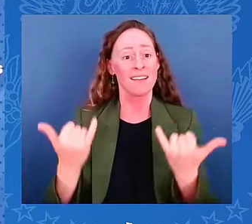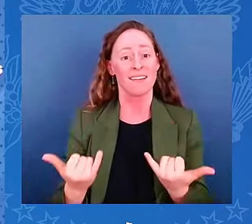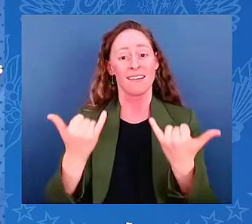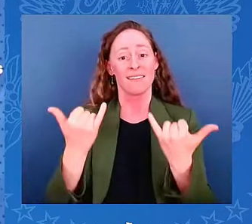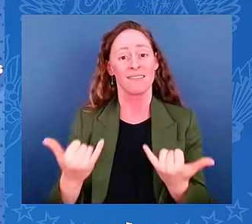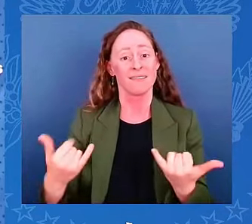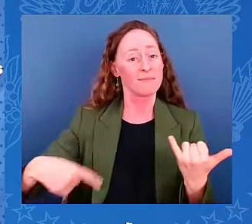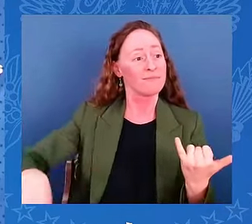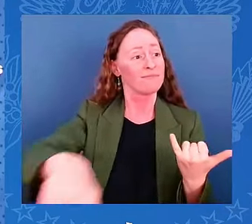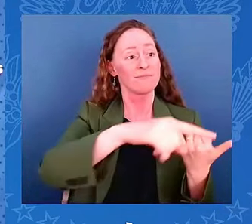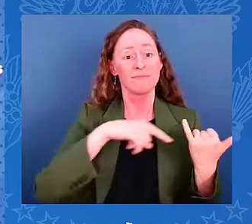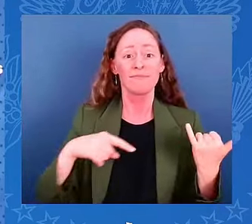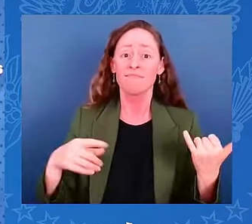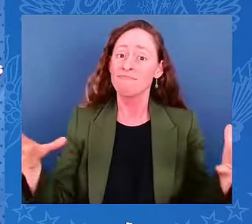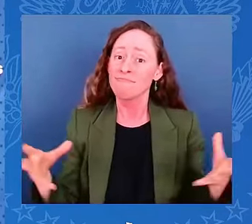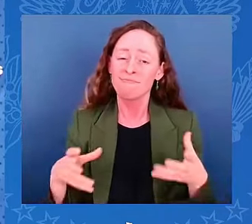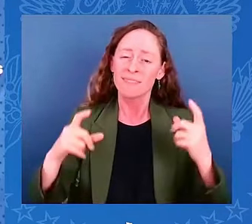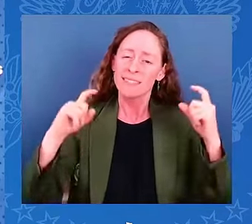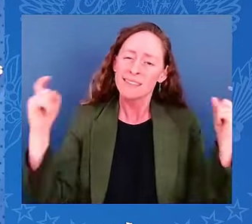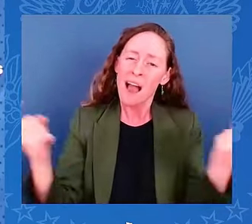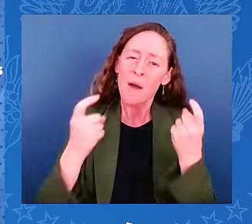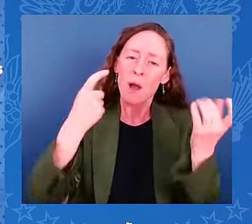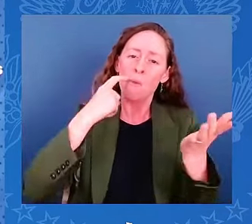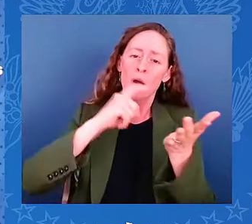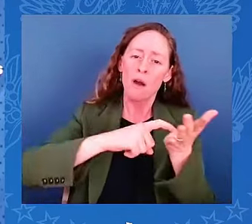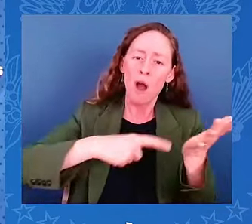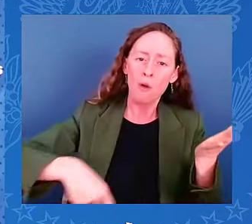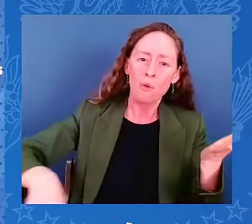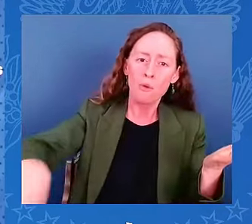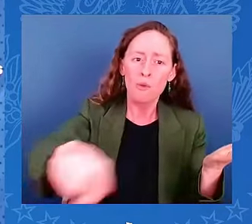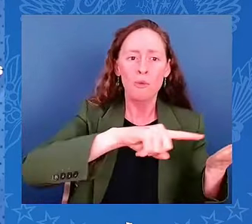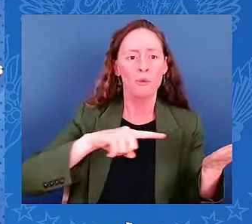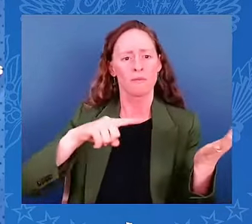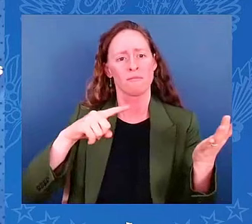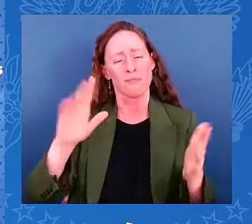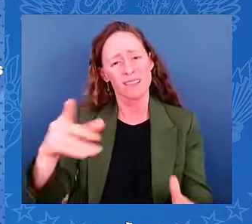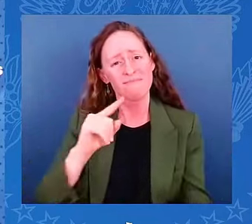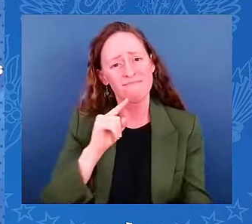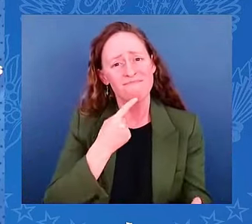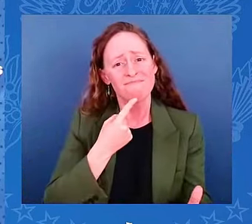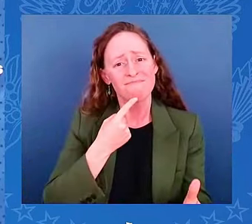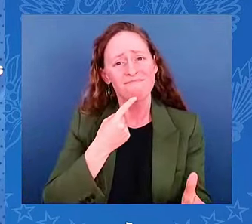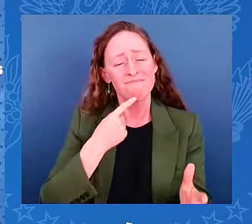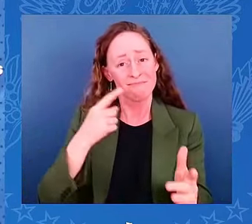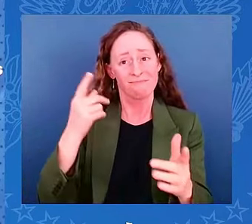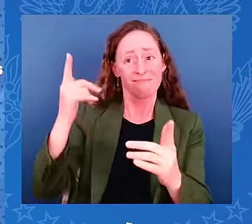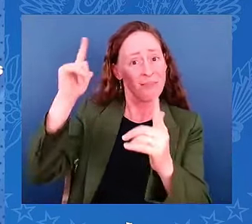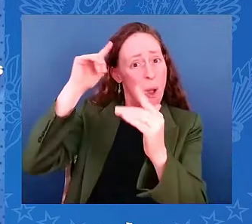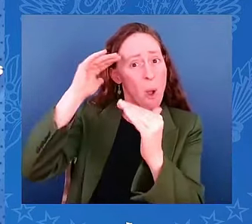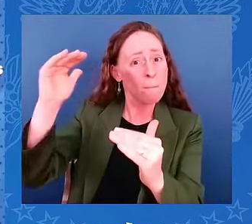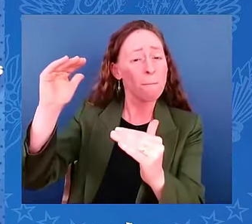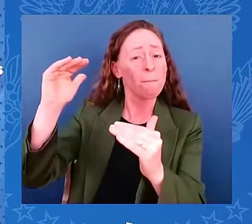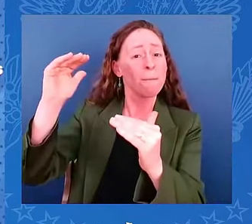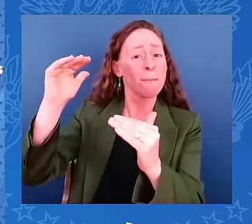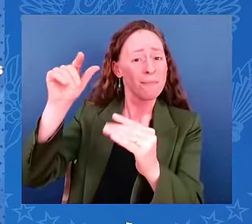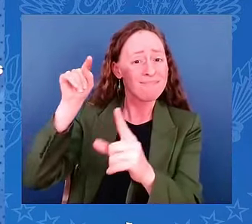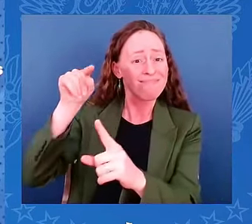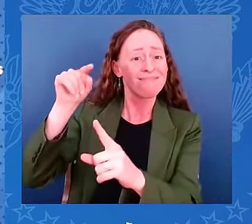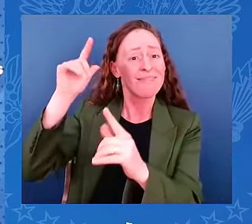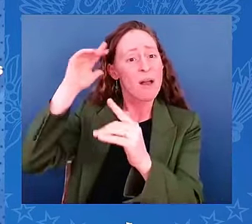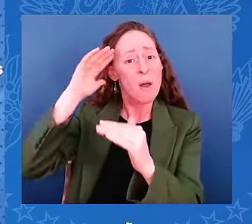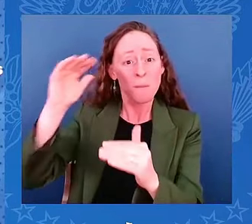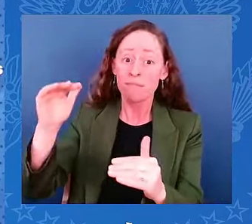that. In 2 weeks, we'll mark the second anniversary of the Bipartisan Safer Communities Act.